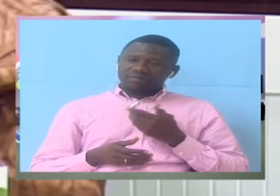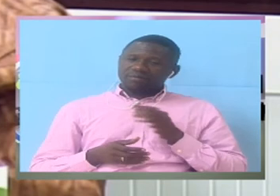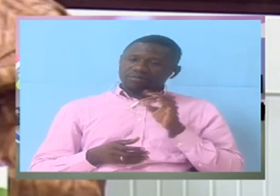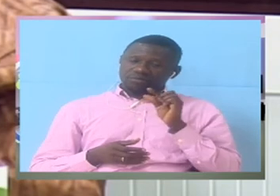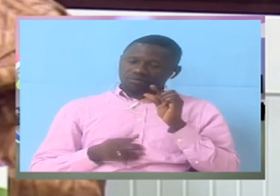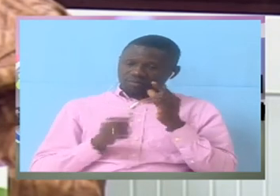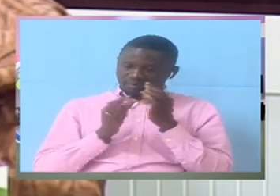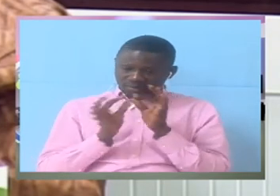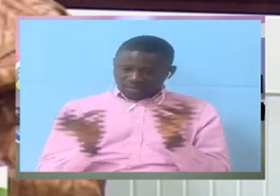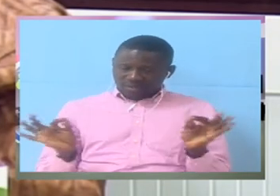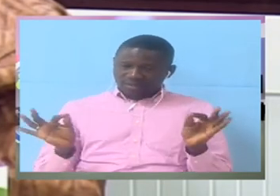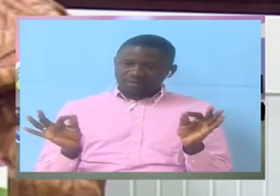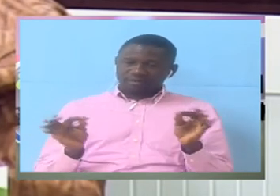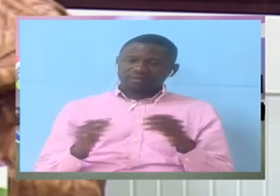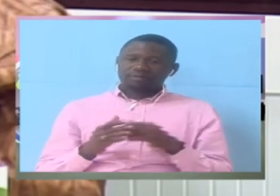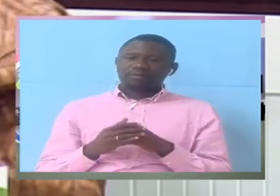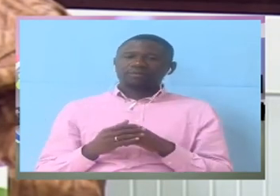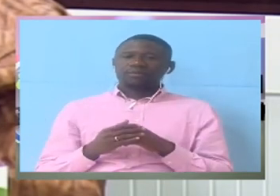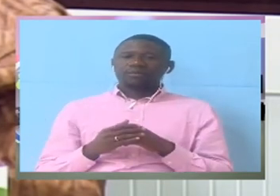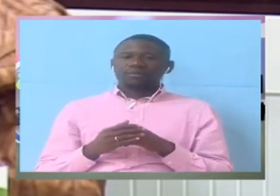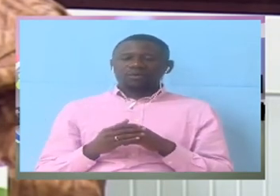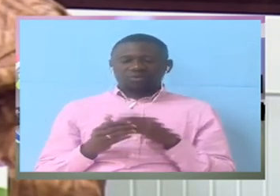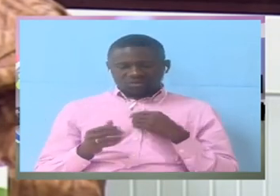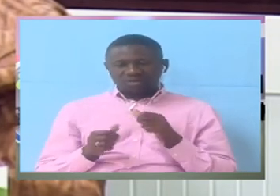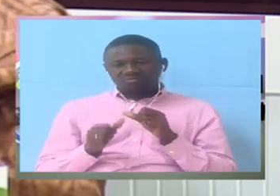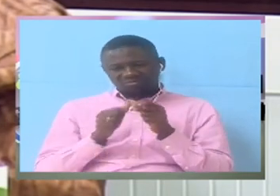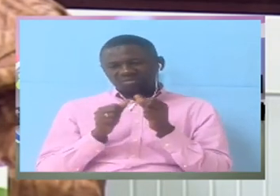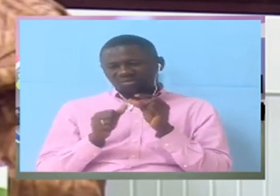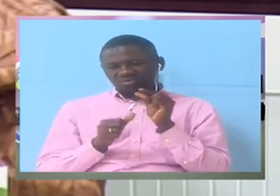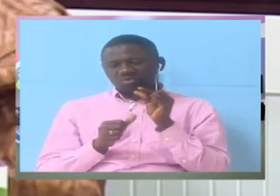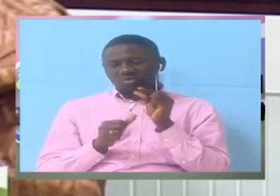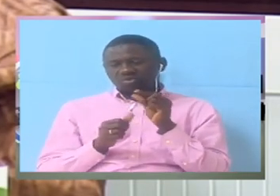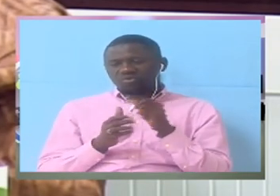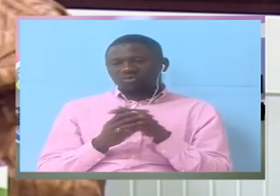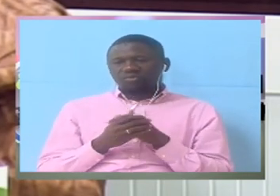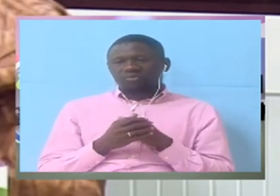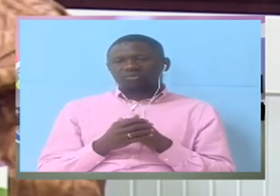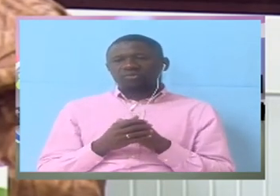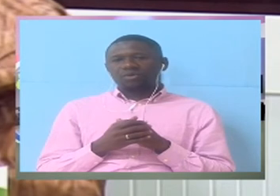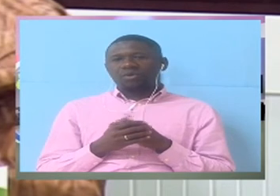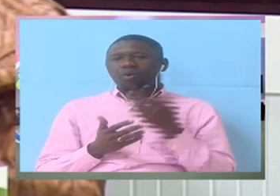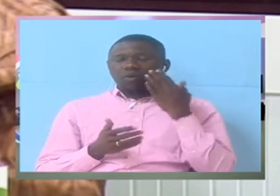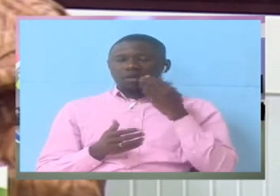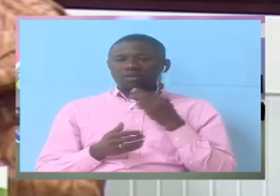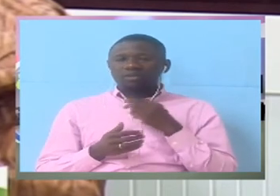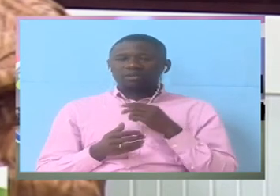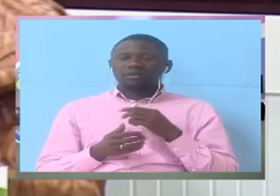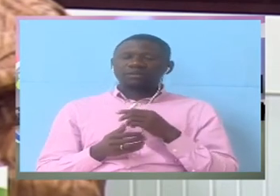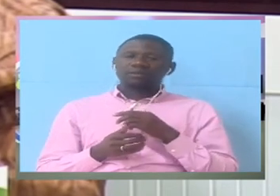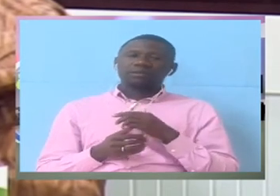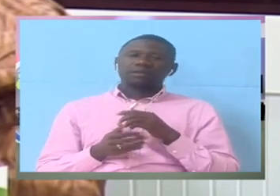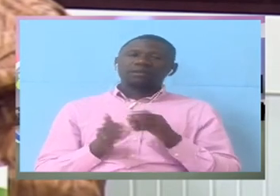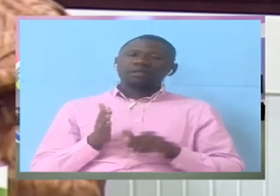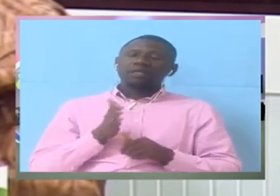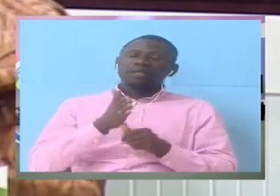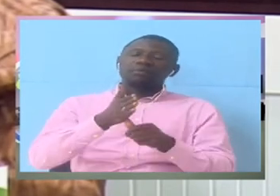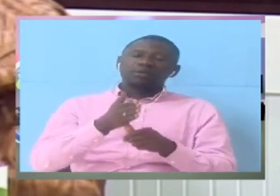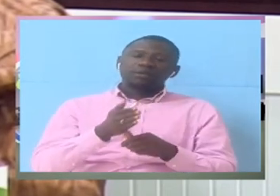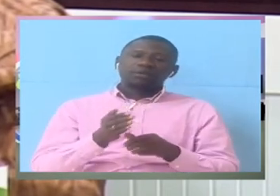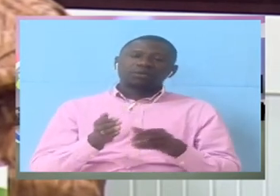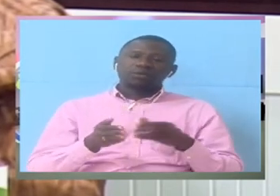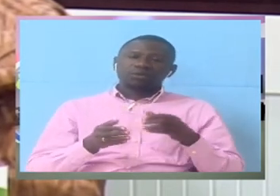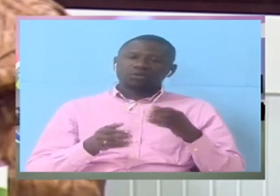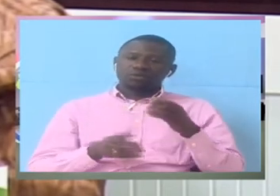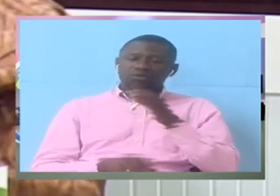peace, was then when. Some reprieve. Some reprieve was deputy, when. Deputy Commissioner Jobate. When the Deputy Commissioner